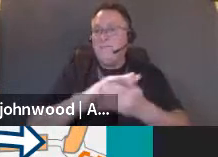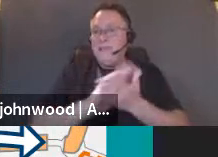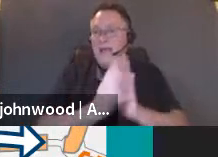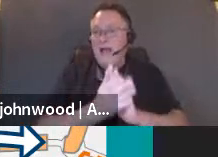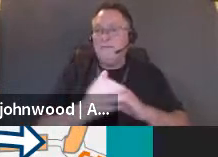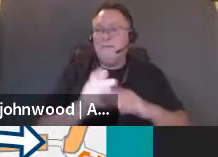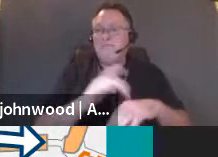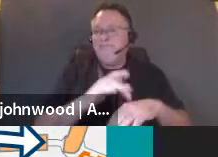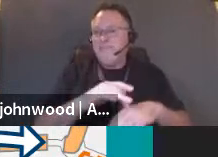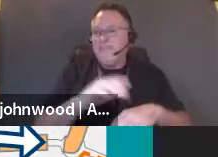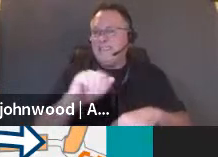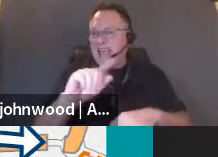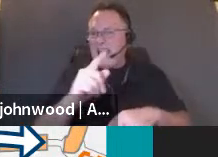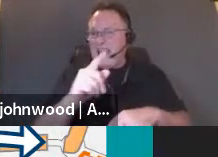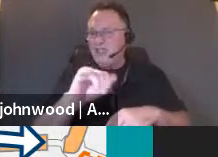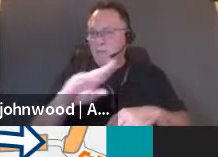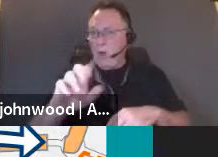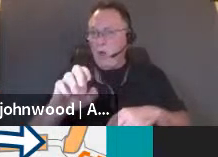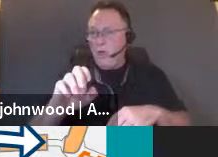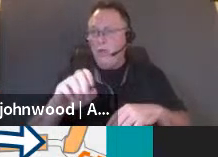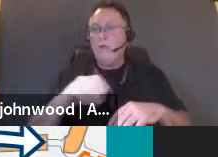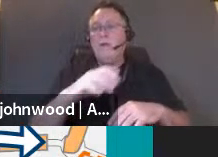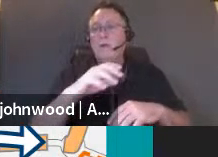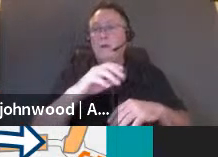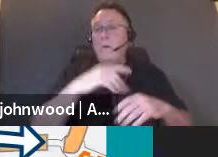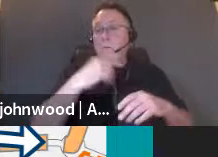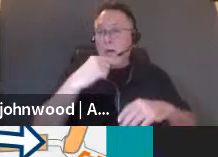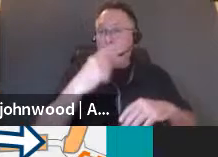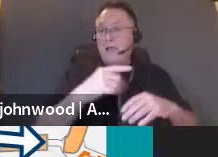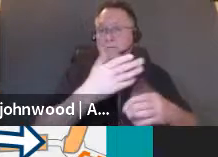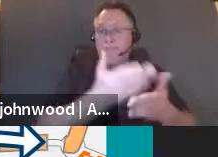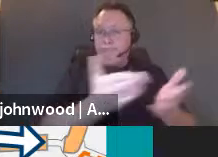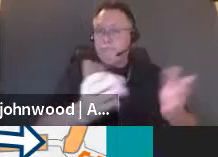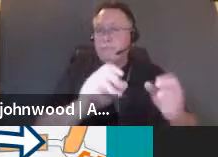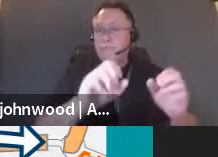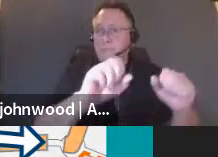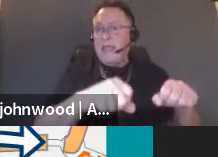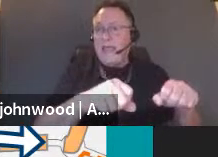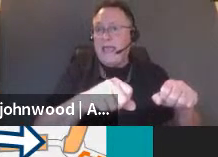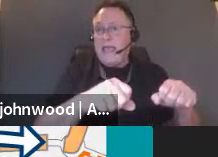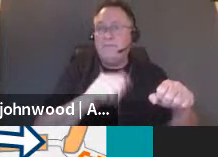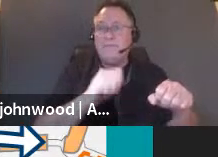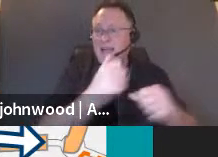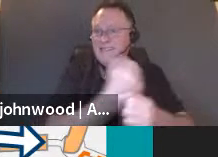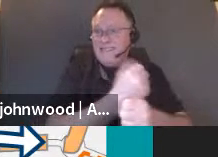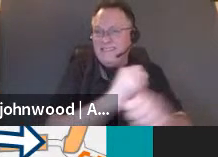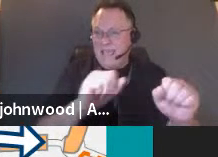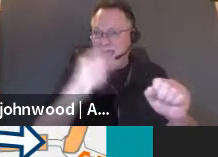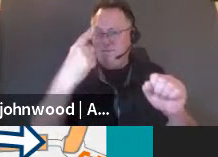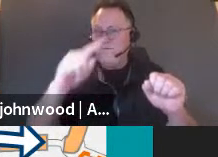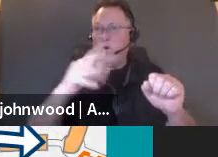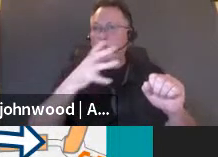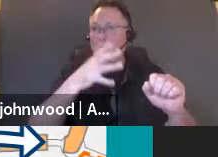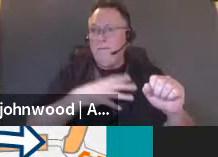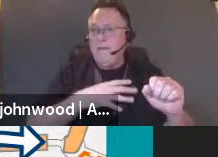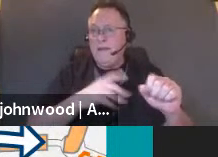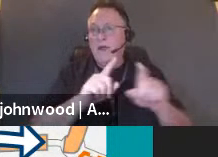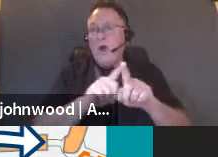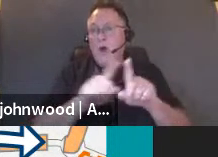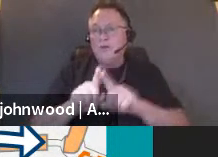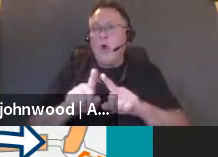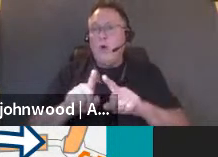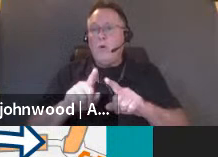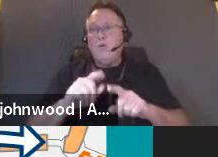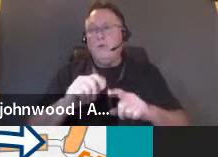how safe is this place? Public facilities can often be not safe for women, as we mentioned, and not always accessible